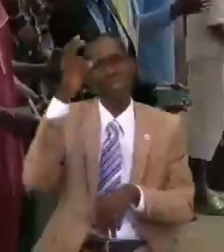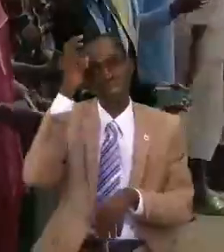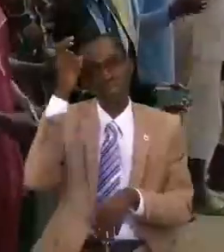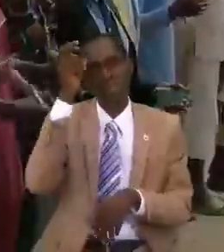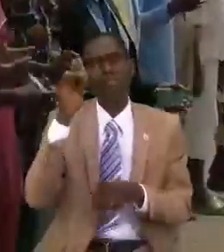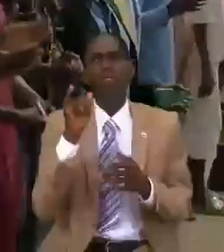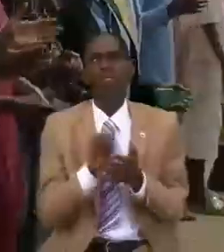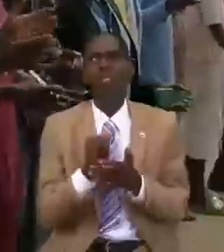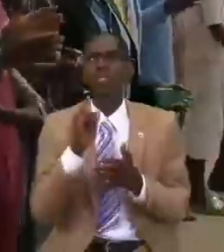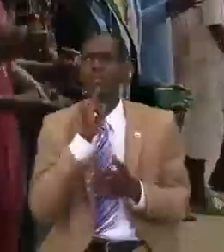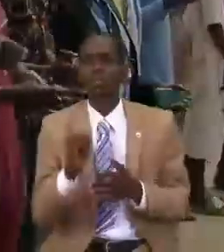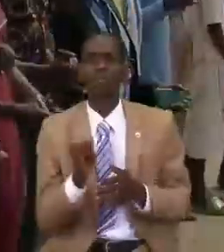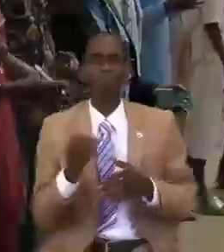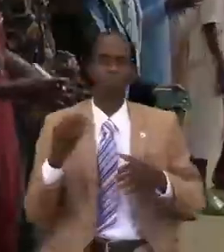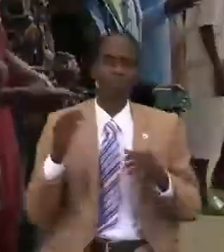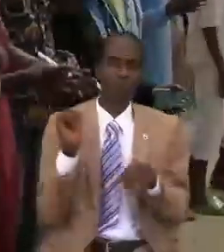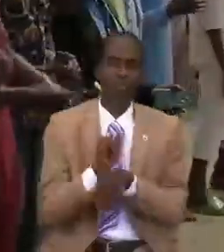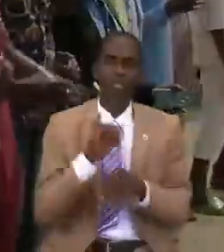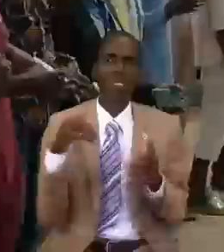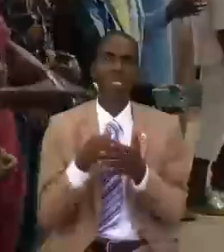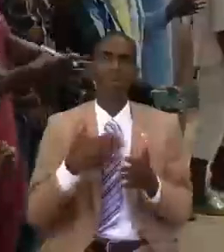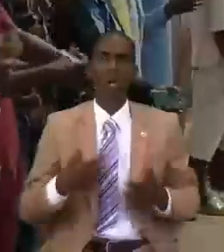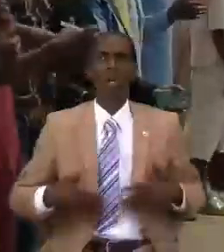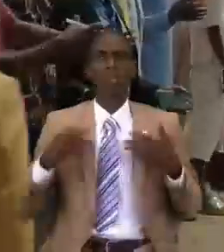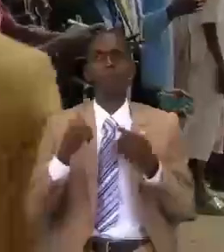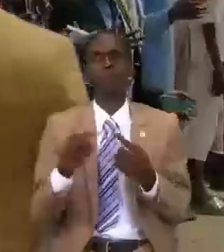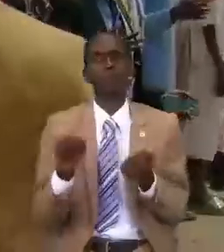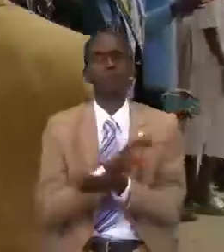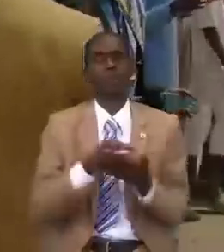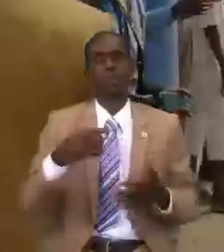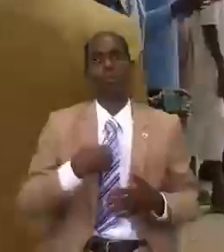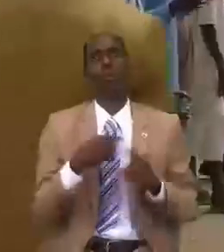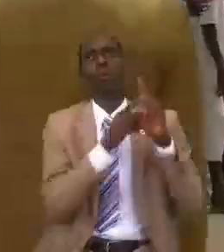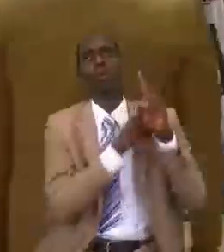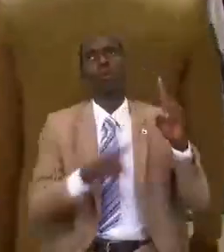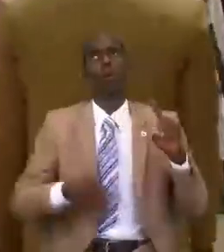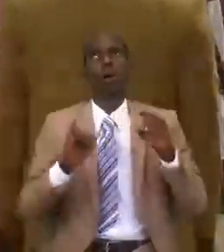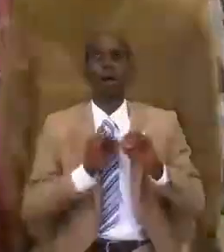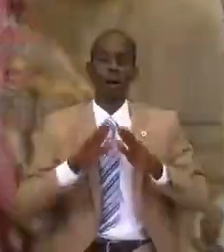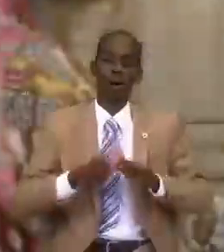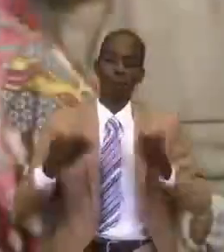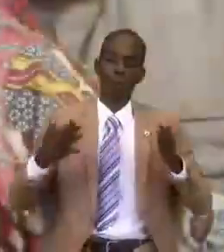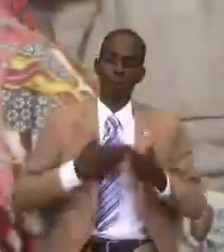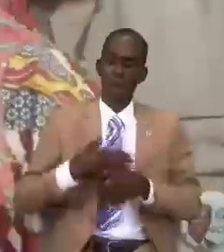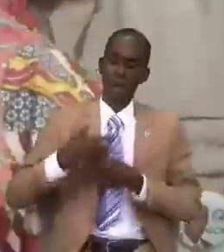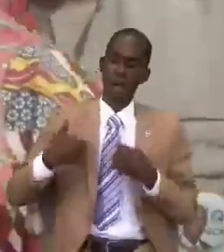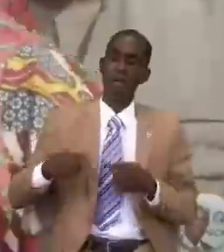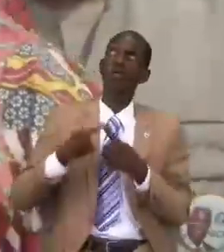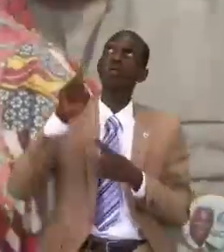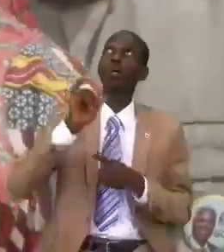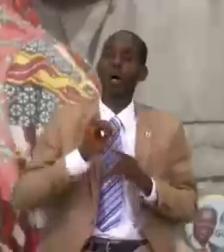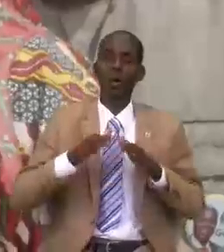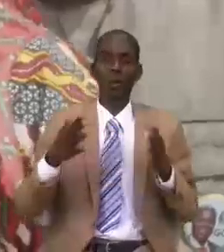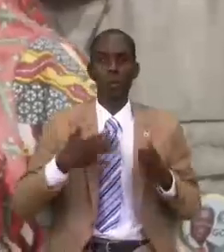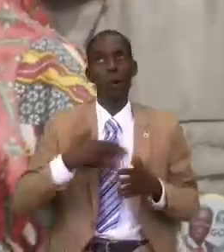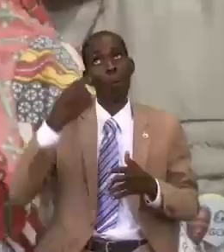me. Lord, I open my heart to you. I open my mind to you. I open every